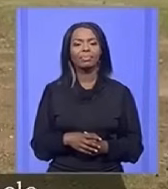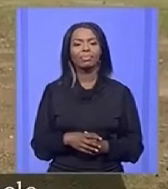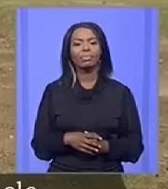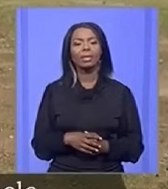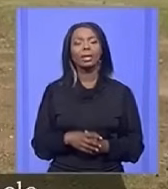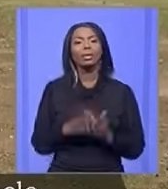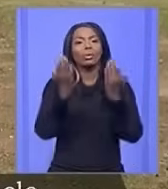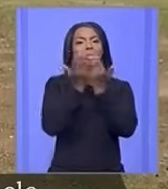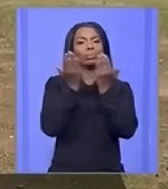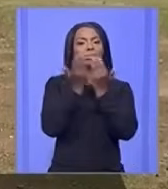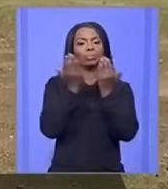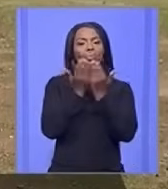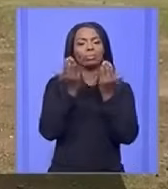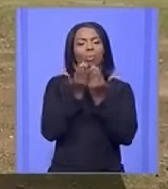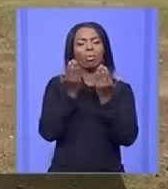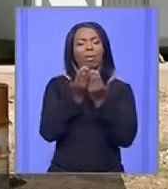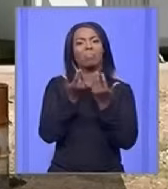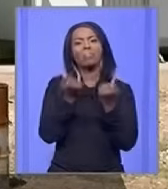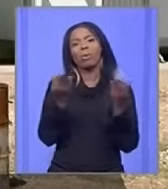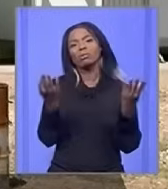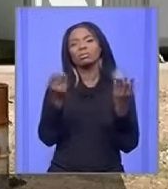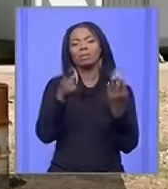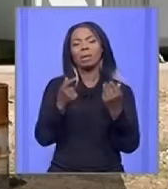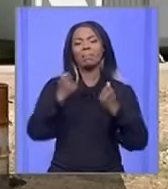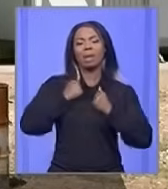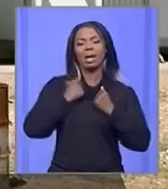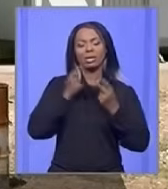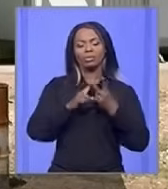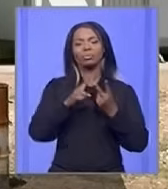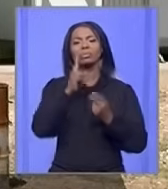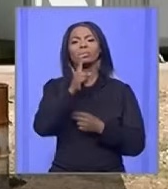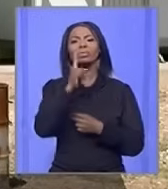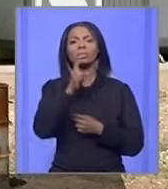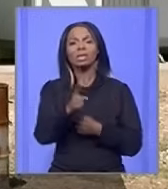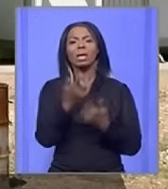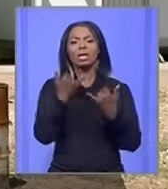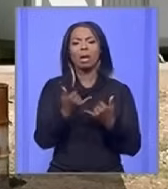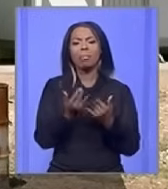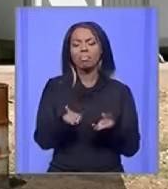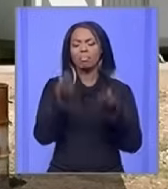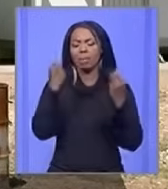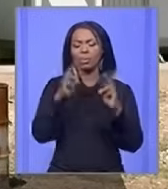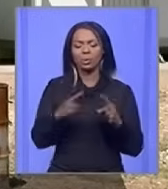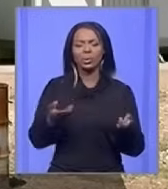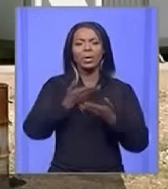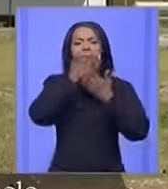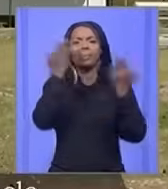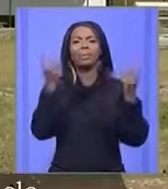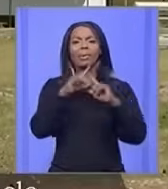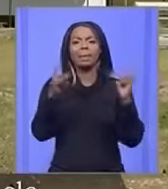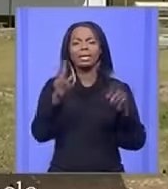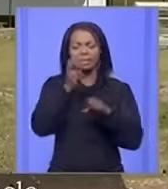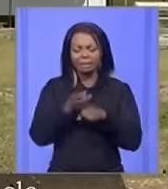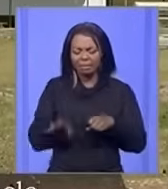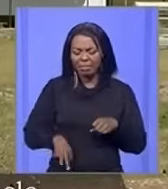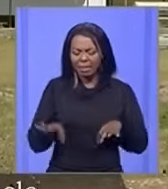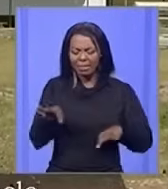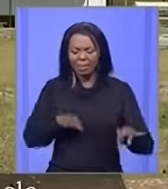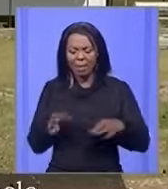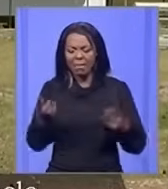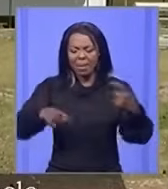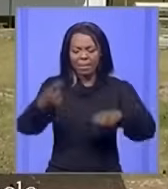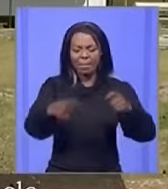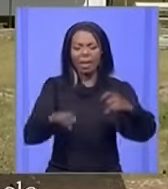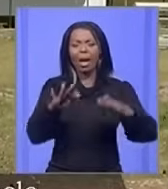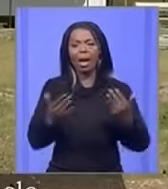Sekolo se lebetsweng matitšhere le batswadi ba tlameha ho ipokothela hore dithuto di tswele pele. Selemong sa boraro ha e